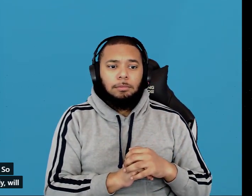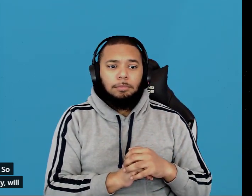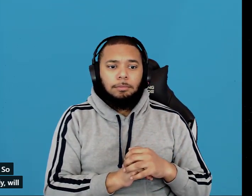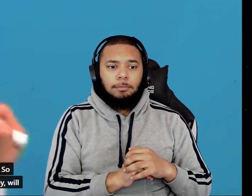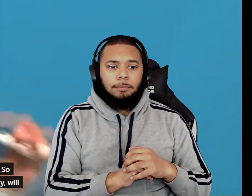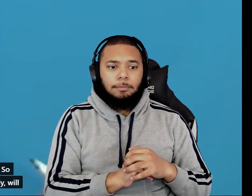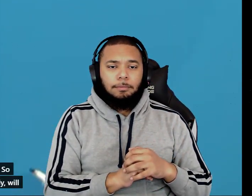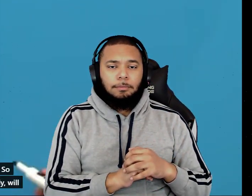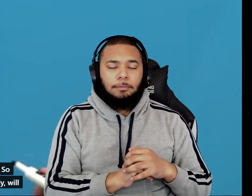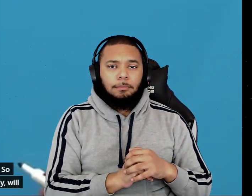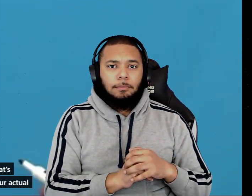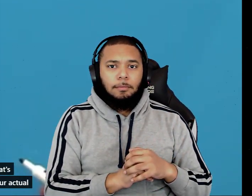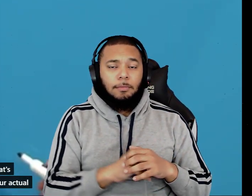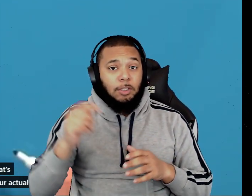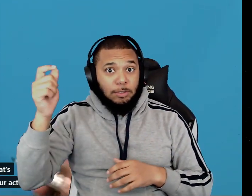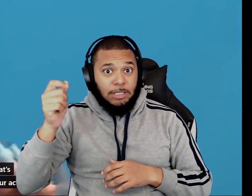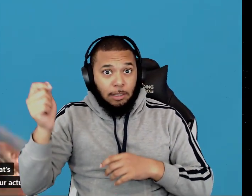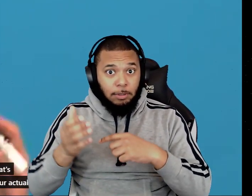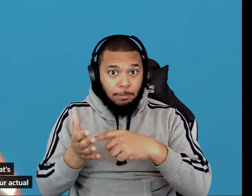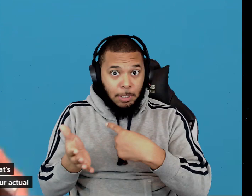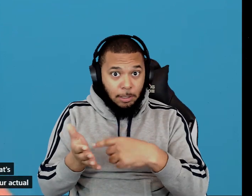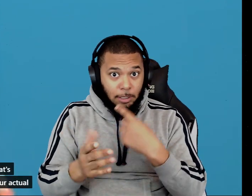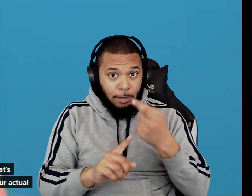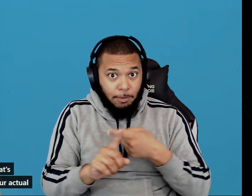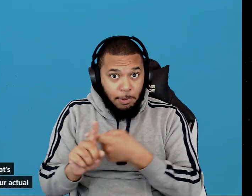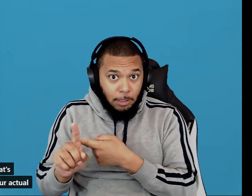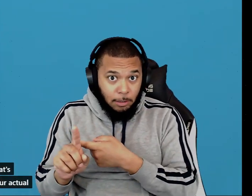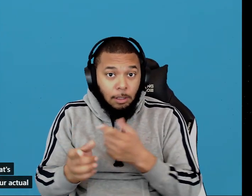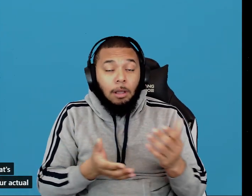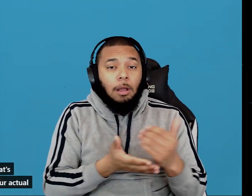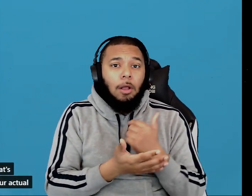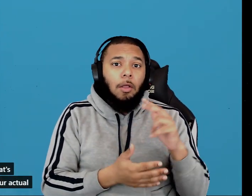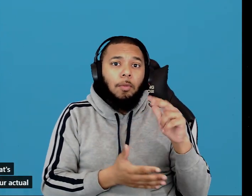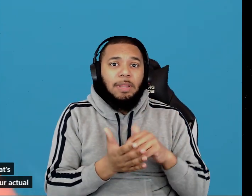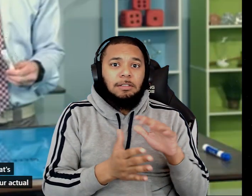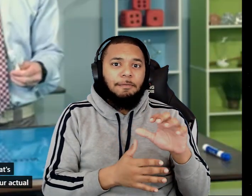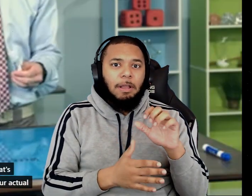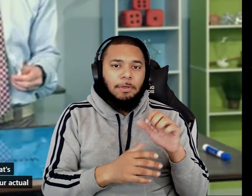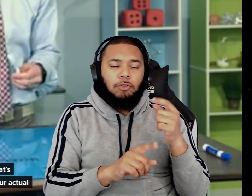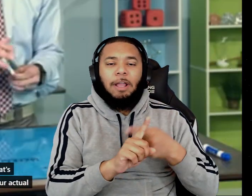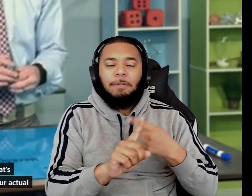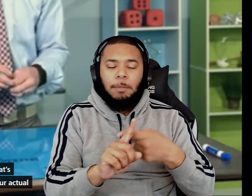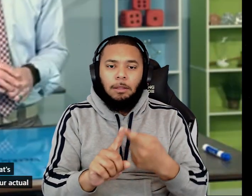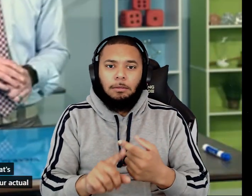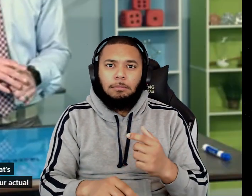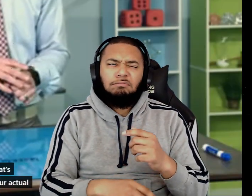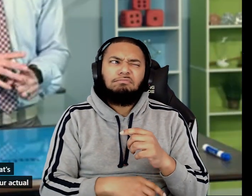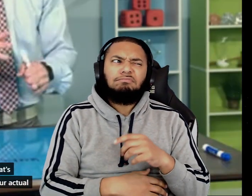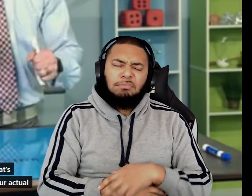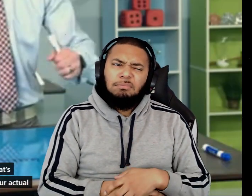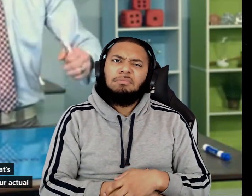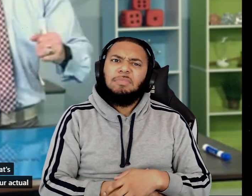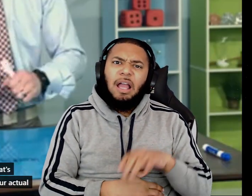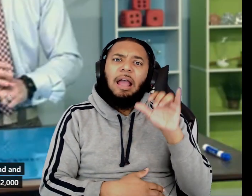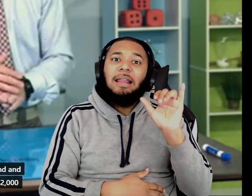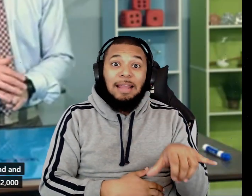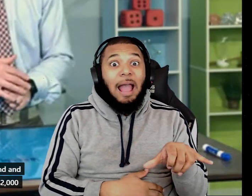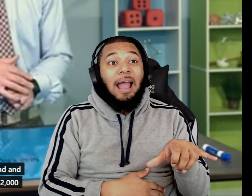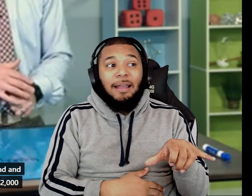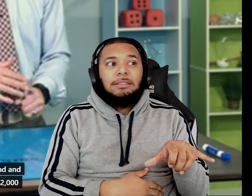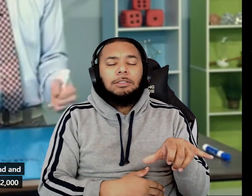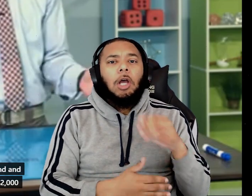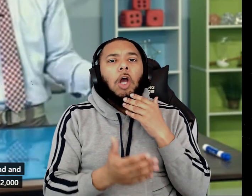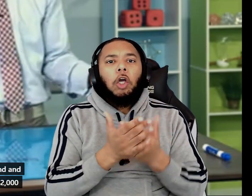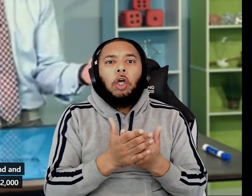if we are paid monthly, will yield us $3,500 per month. Now that's more reasonable to think about your actual